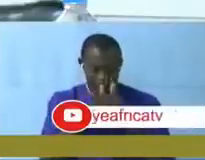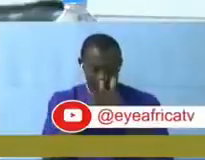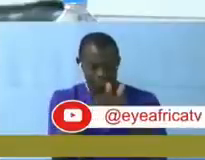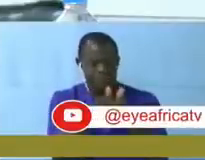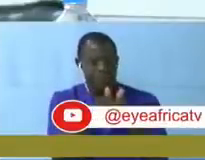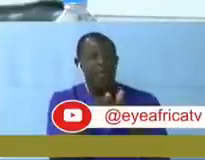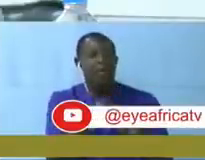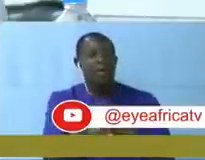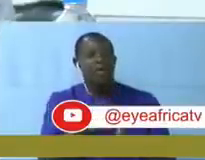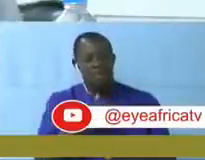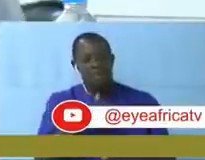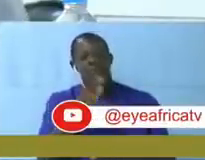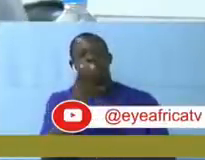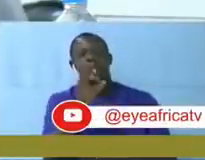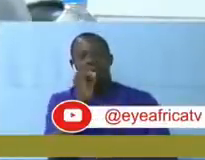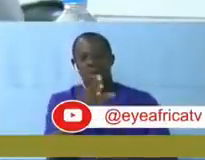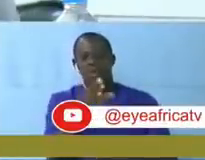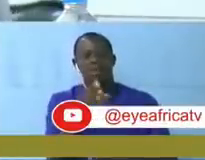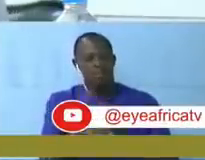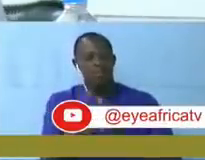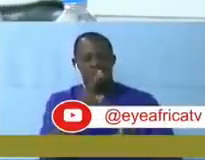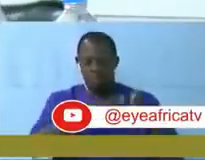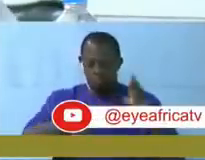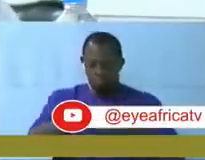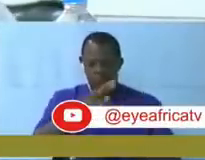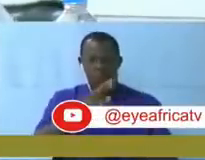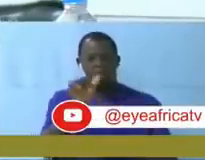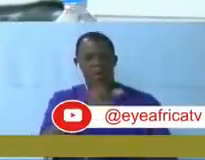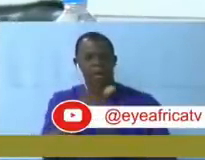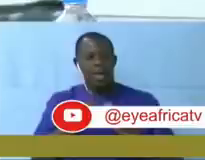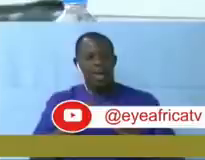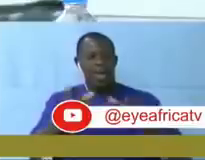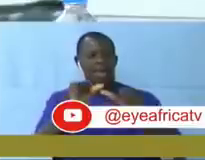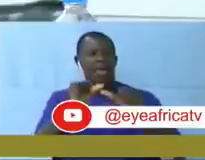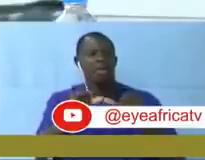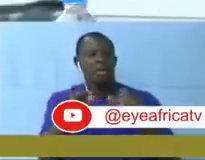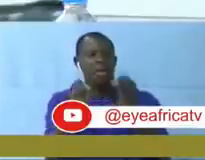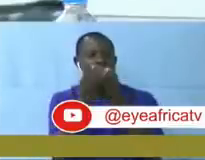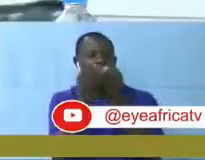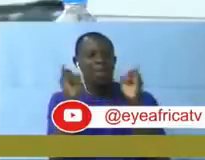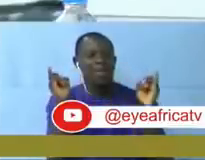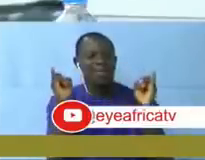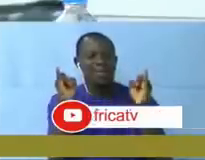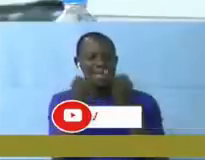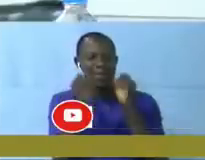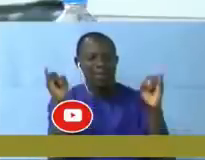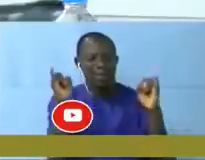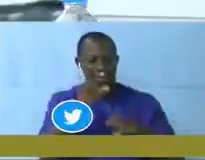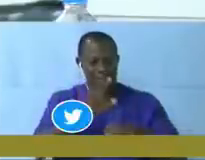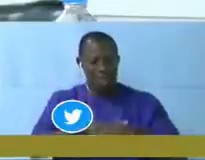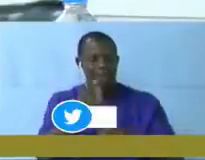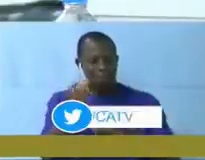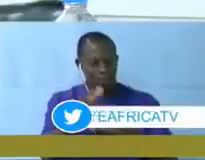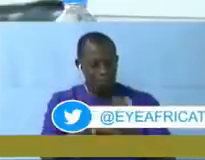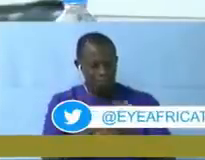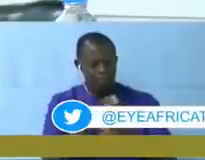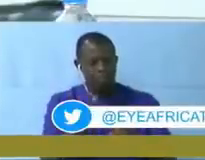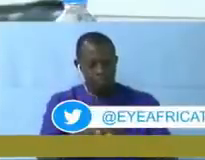in fact that goes back to the pre-independence period, and I also try